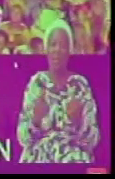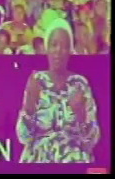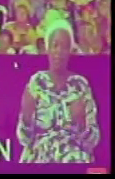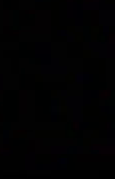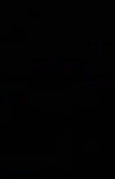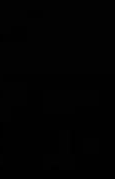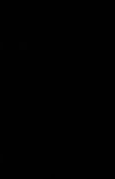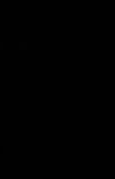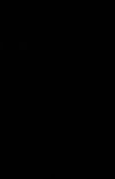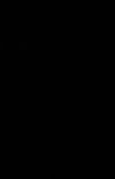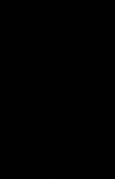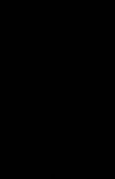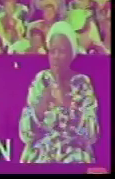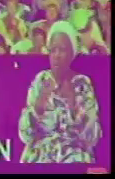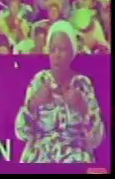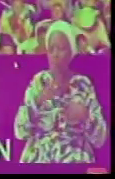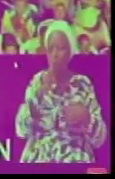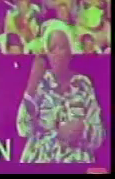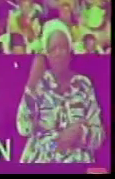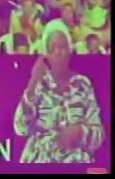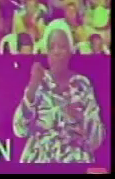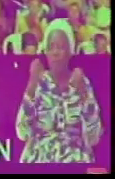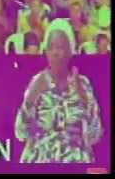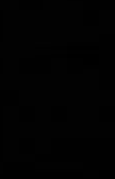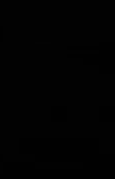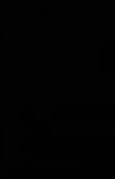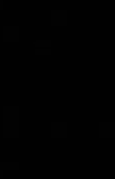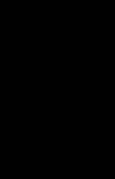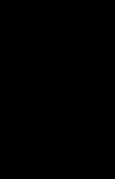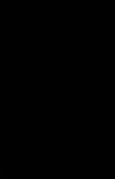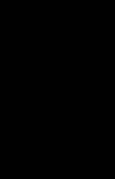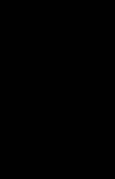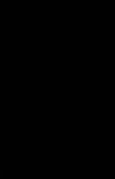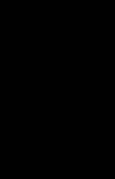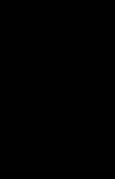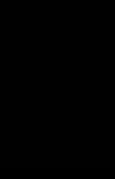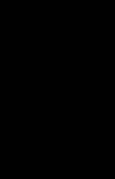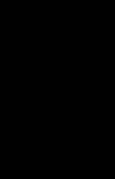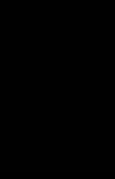large bondage. They've been there for centuries. They've been